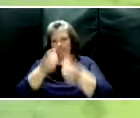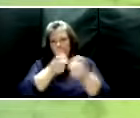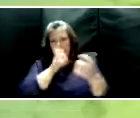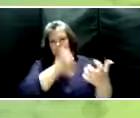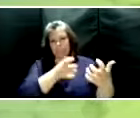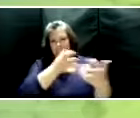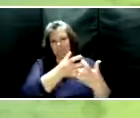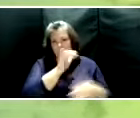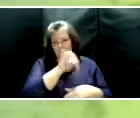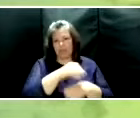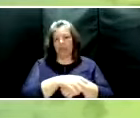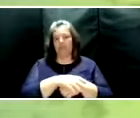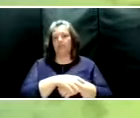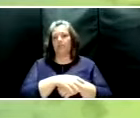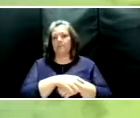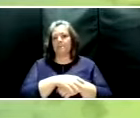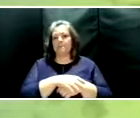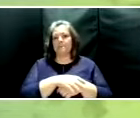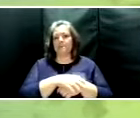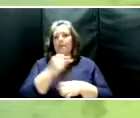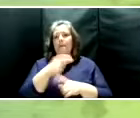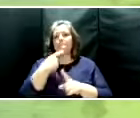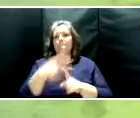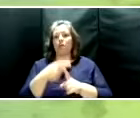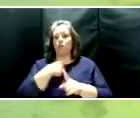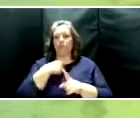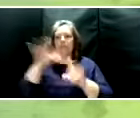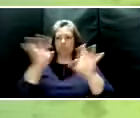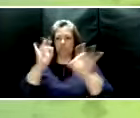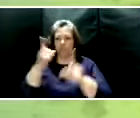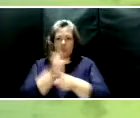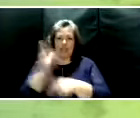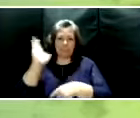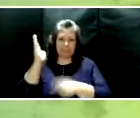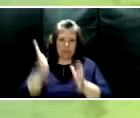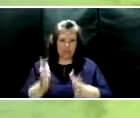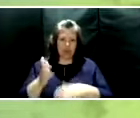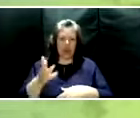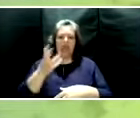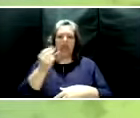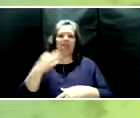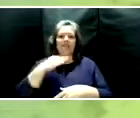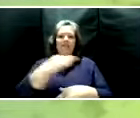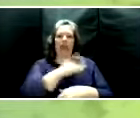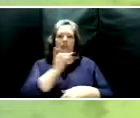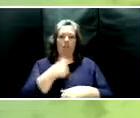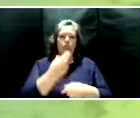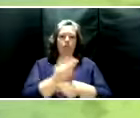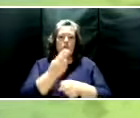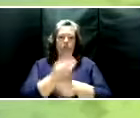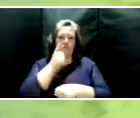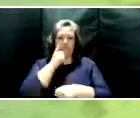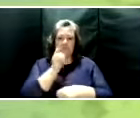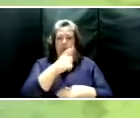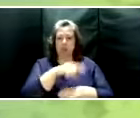our content around that, we're tailoring the speakers and the faculty that we bring in for these particular